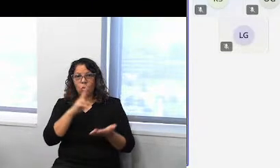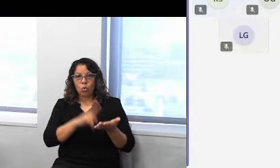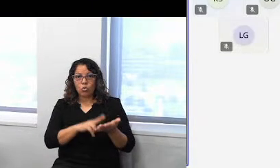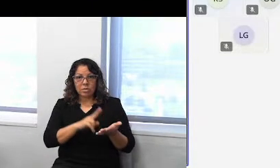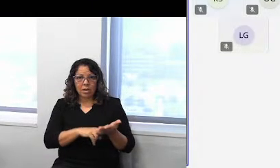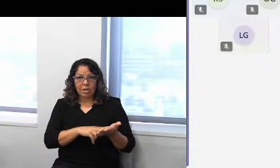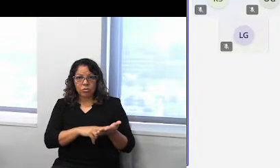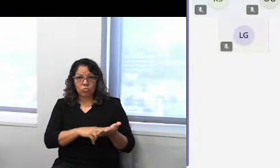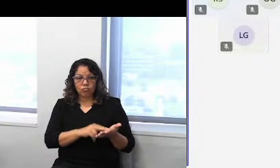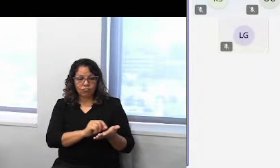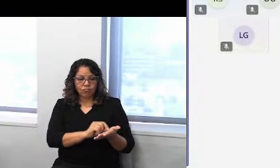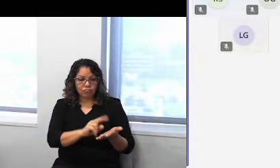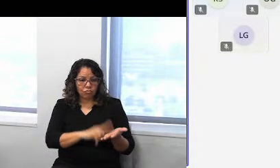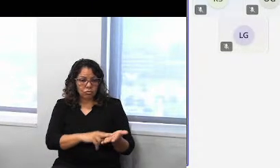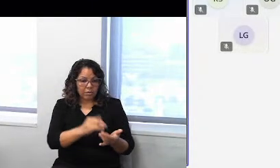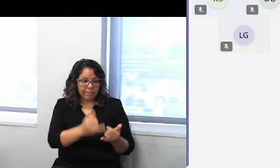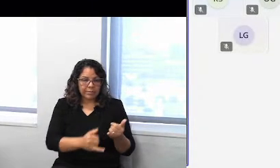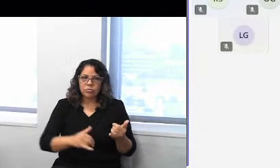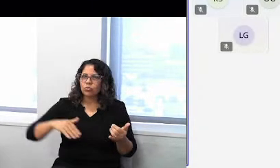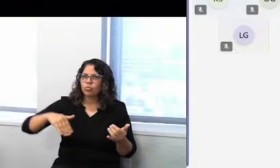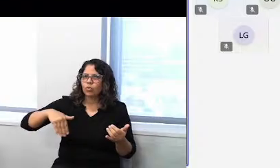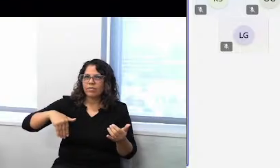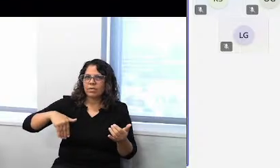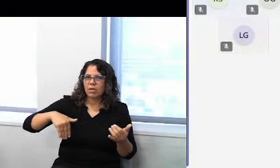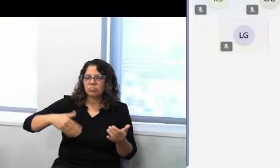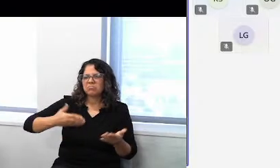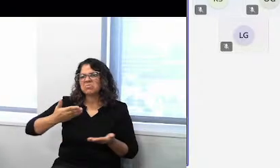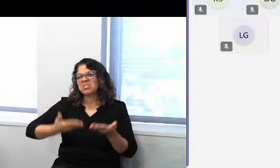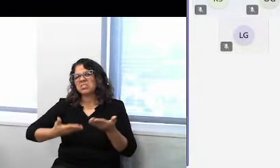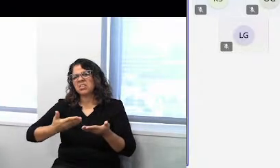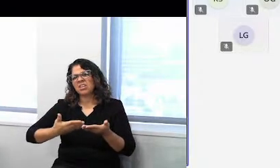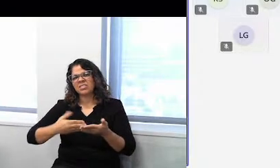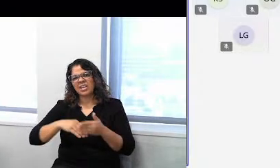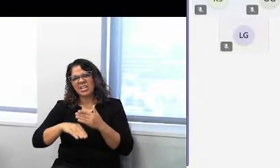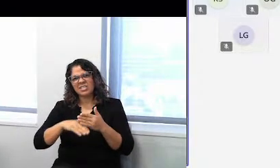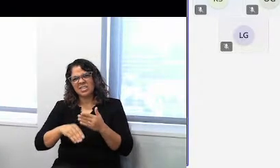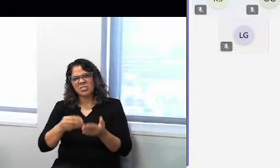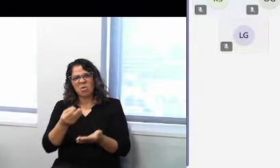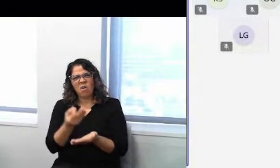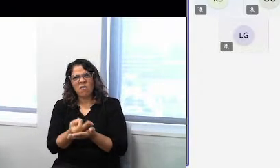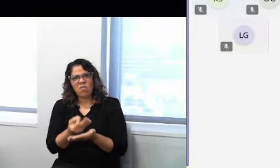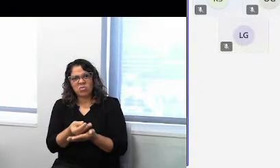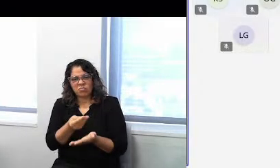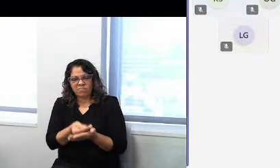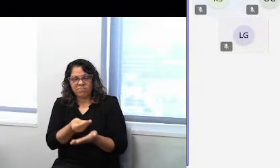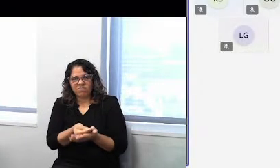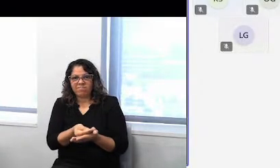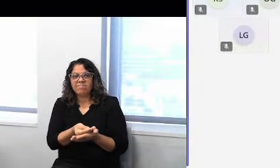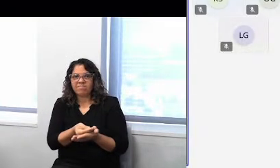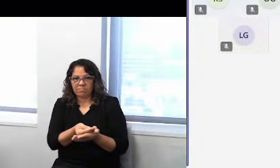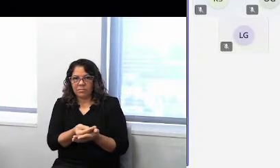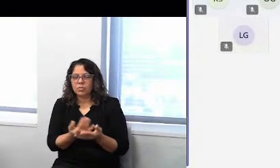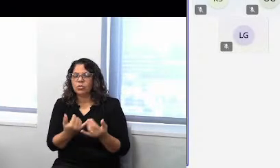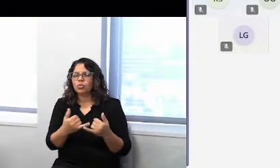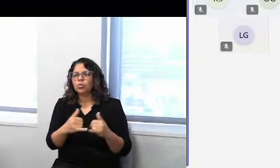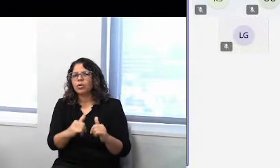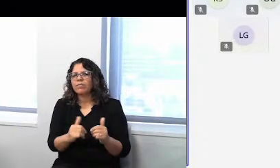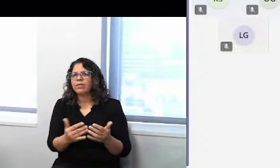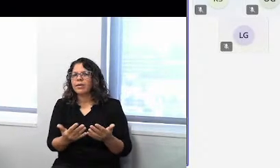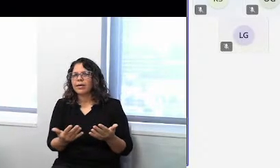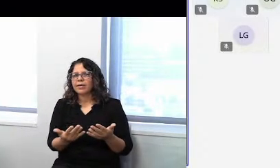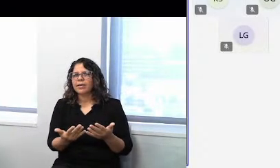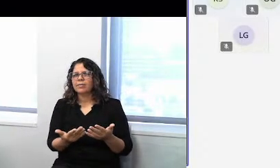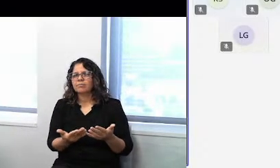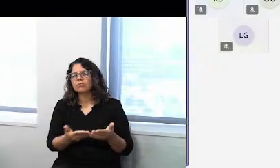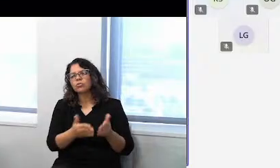mechanically, a lot of these projects are being built and we're doing our piece. But I'll say the majority of them, we'll say over 50% of them